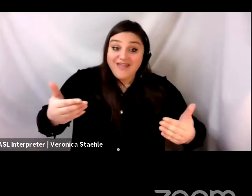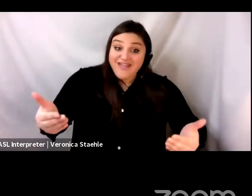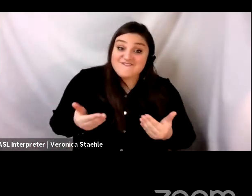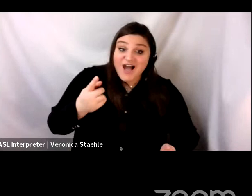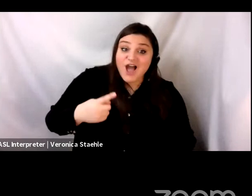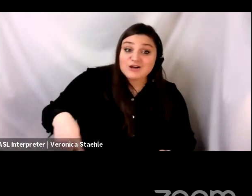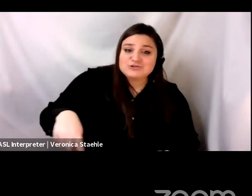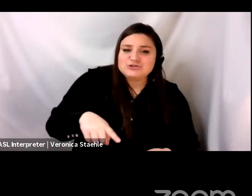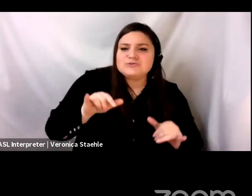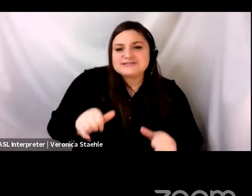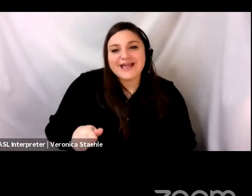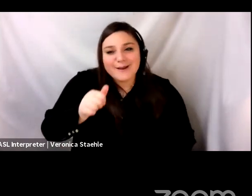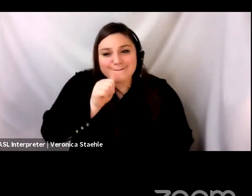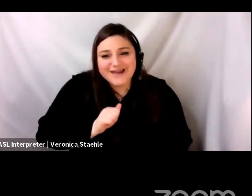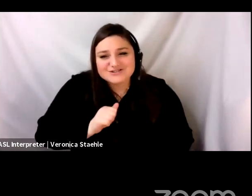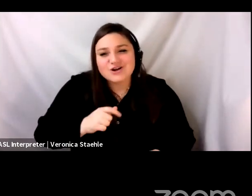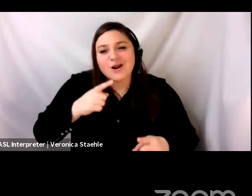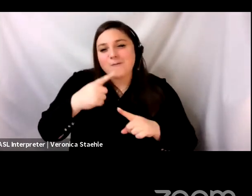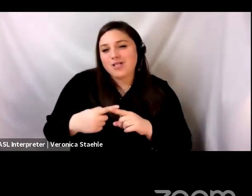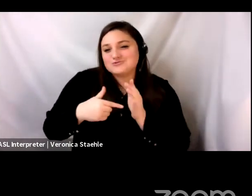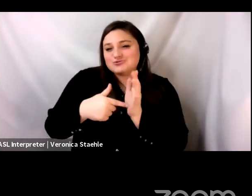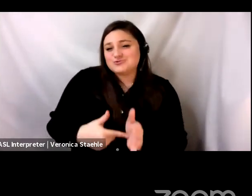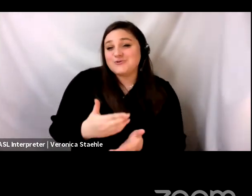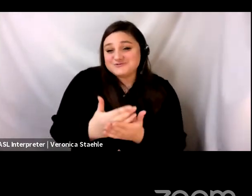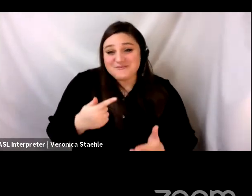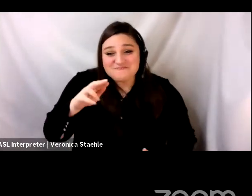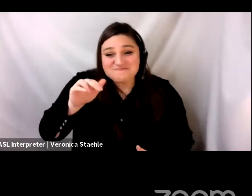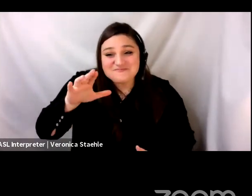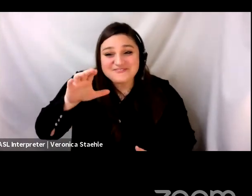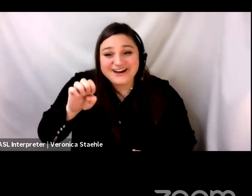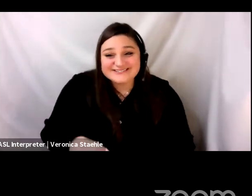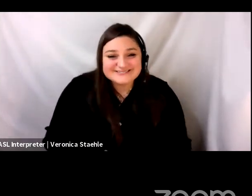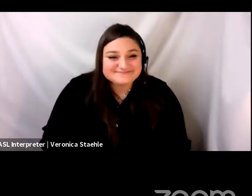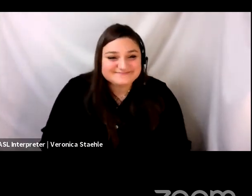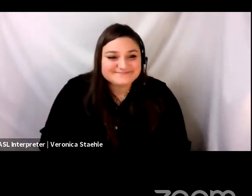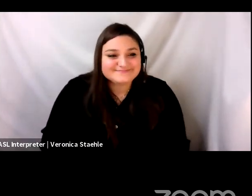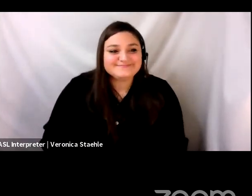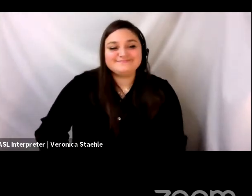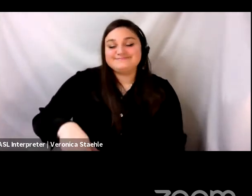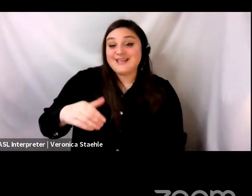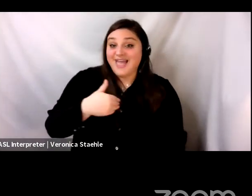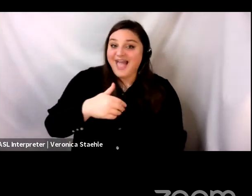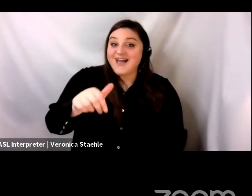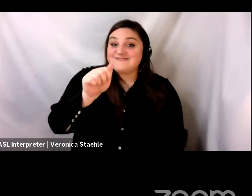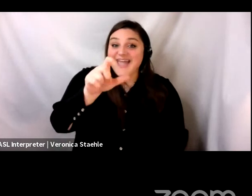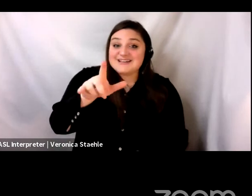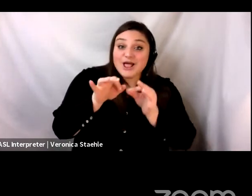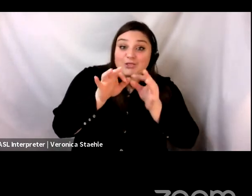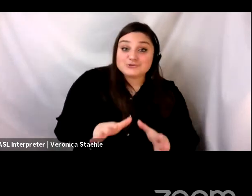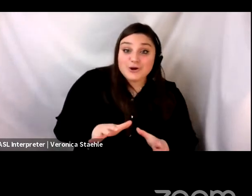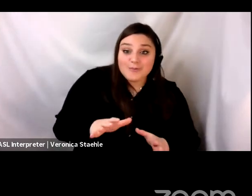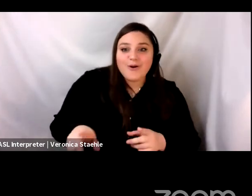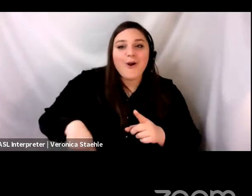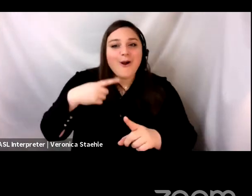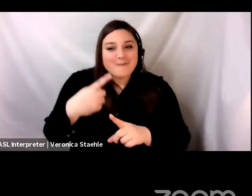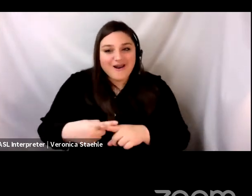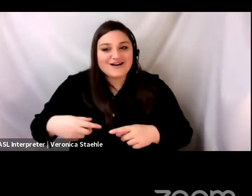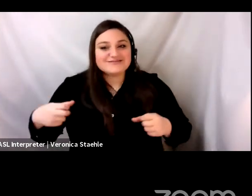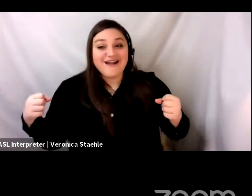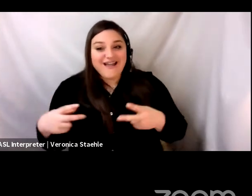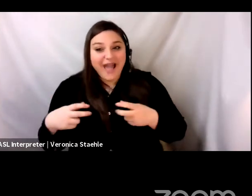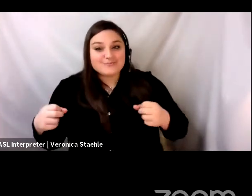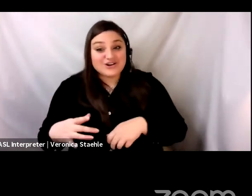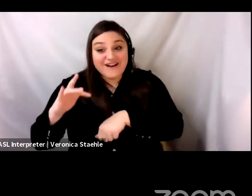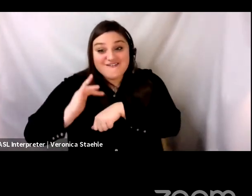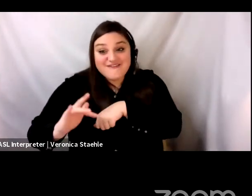and extend us some grace. An ASL interpreter and closed captioning, live captioning will